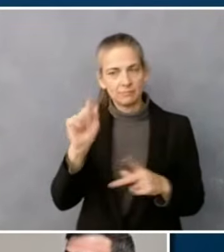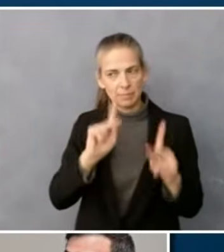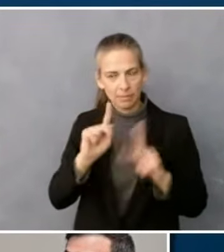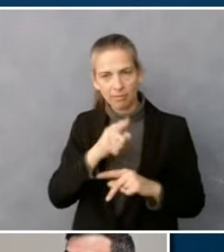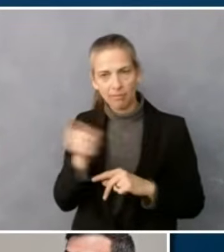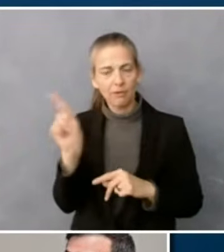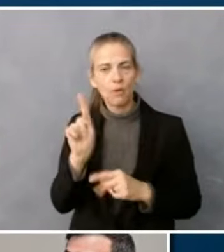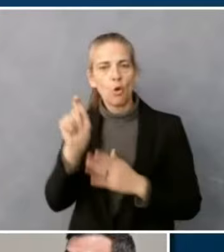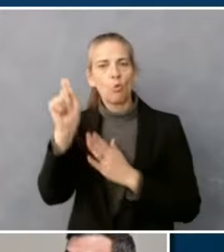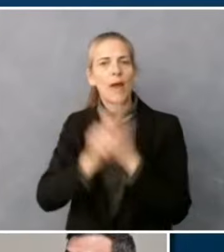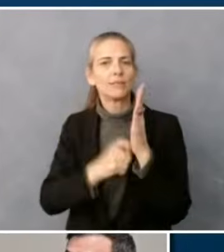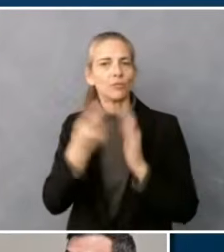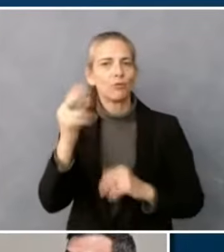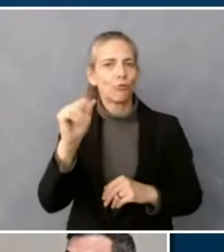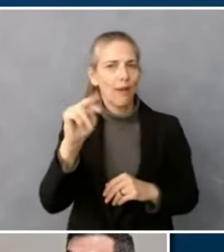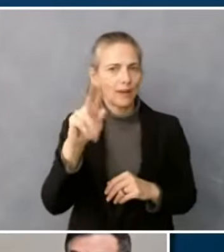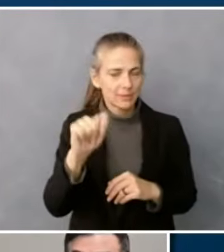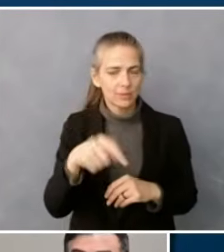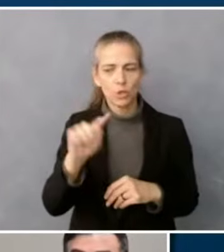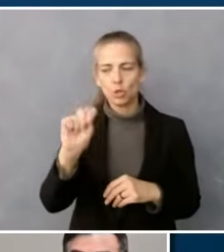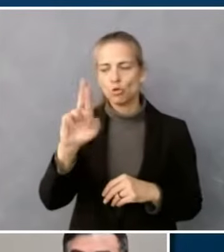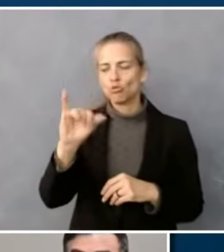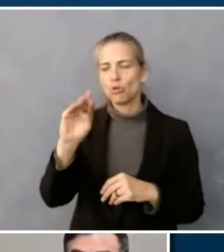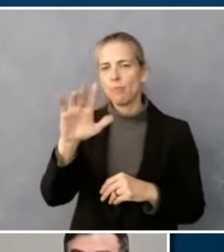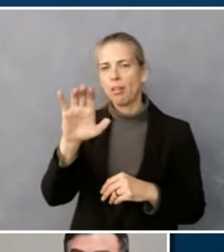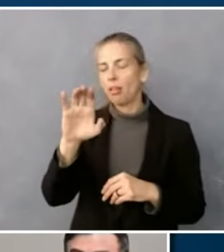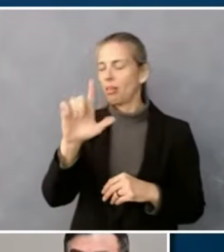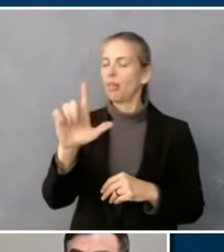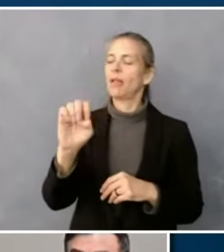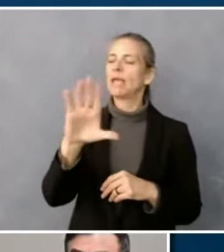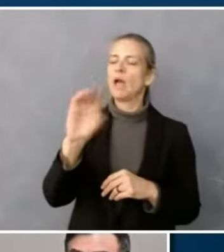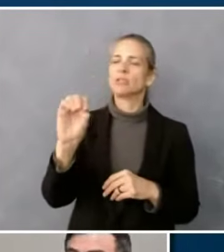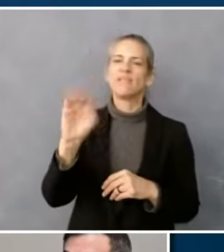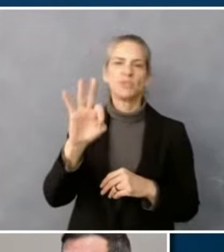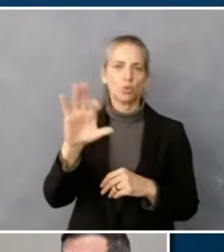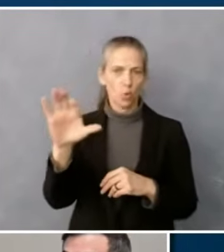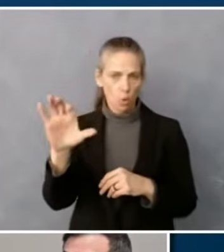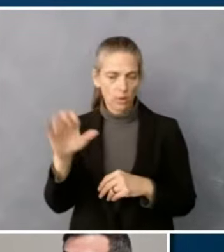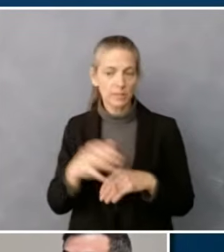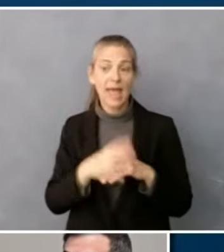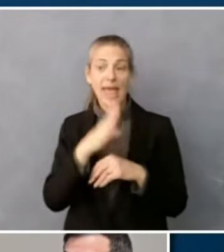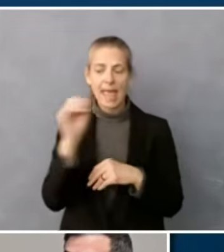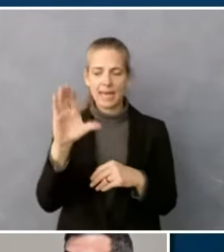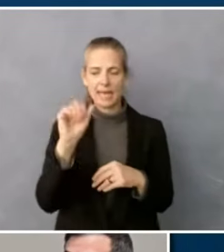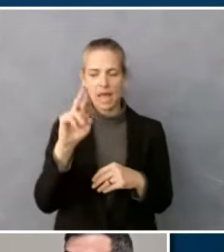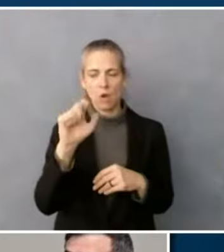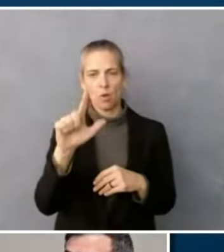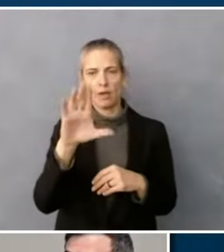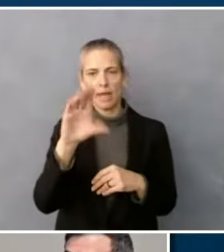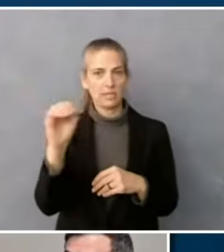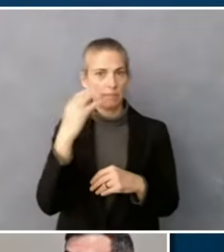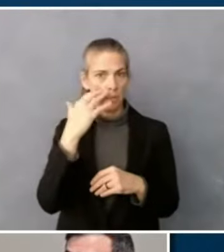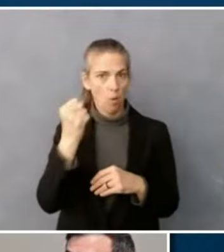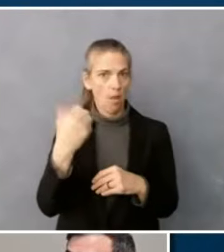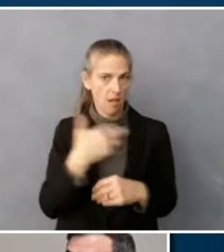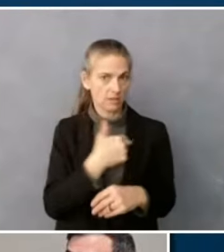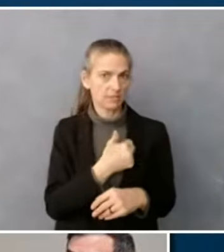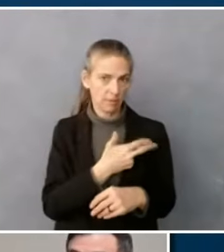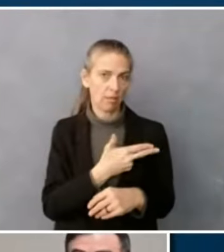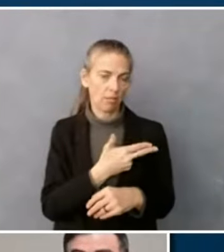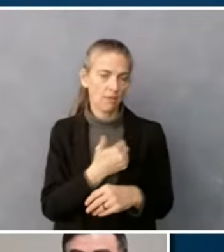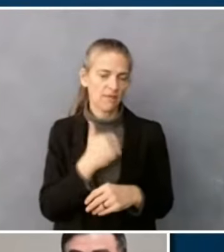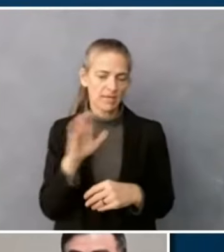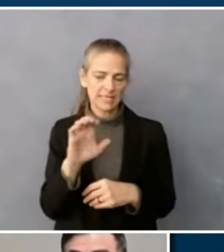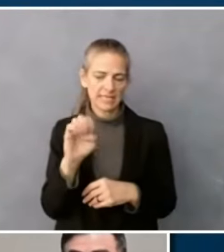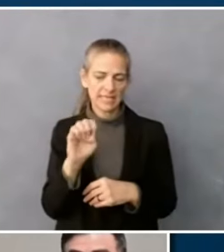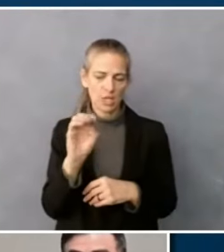grant opportunity, the Trimble County Fiscal Court, and especially the Carroll County Memorial Hospital. We'll have the CEO, Jennifer